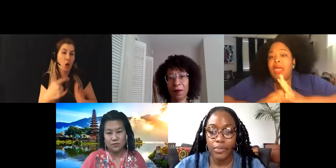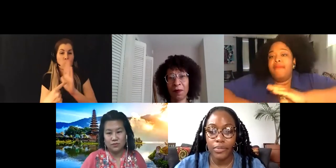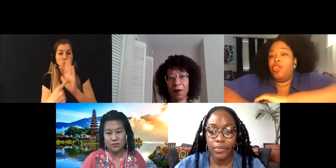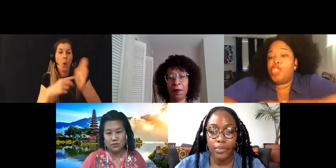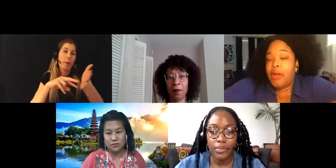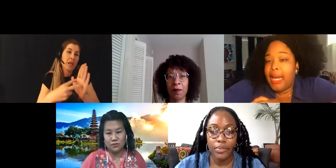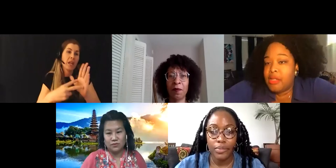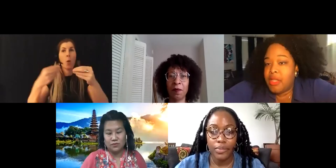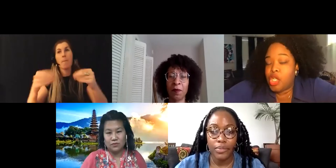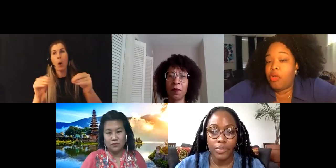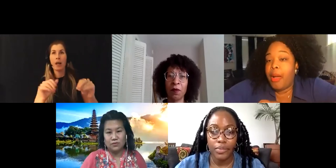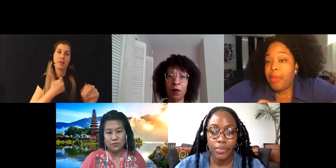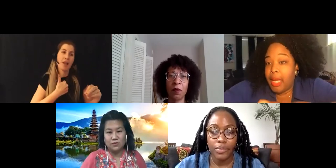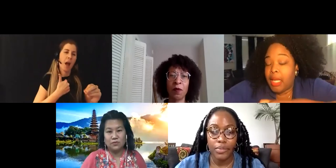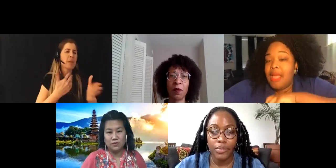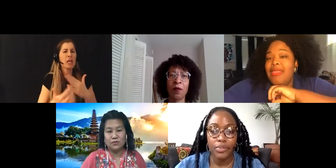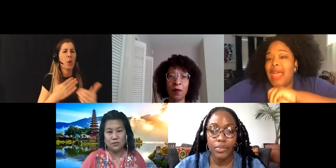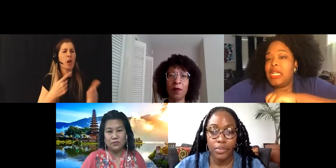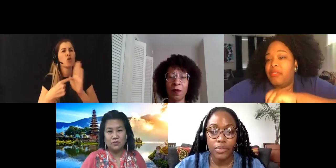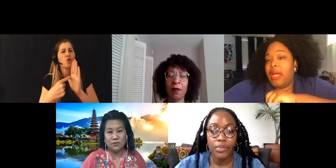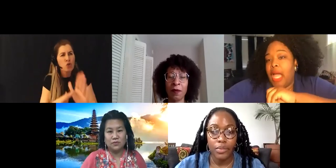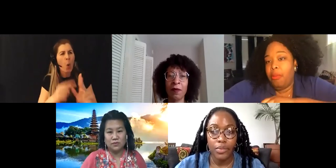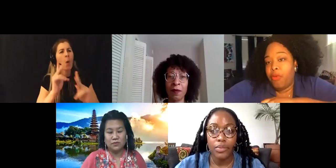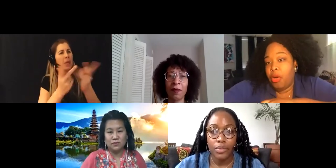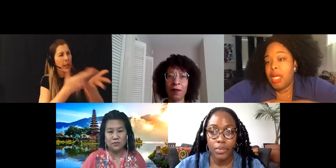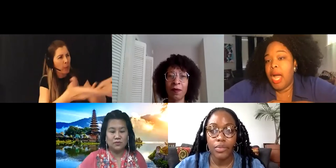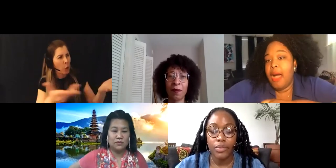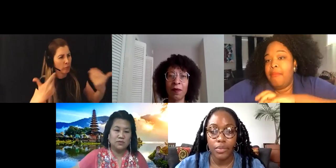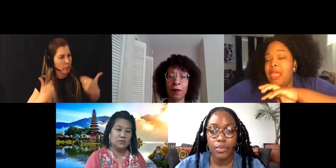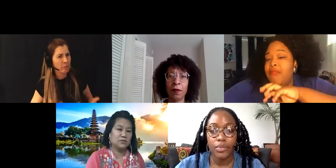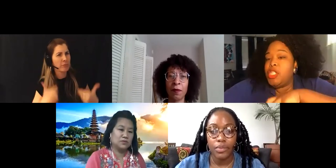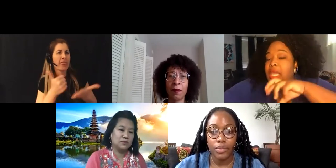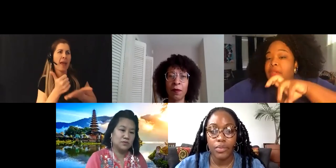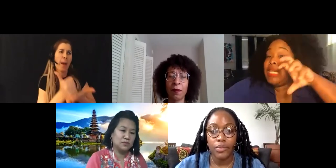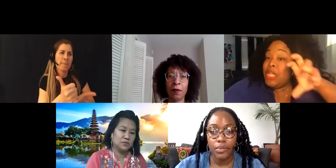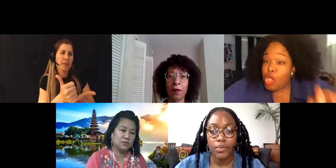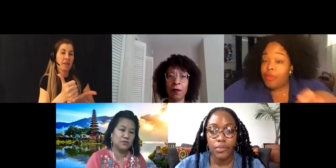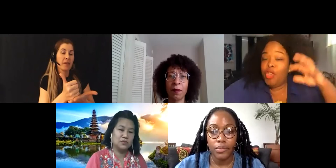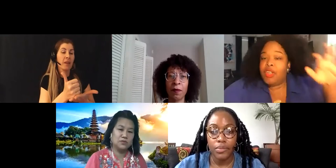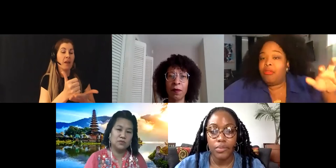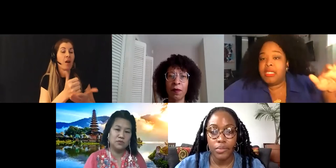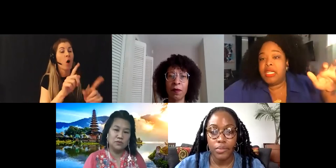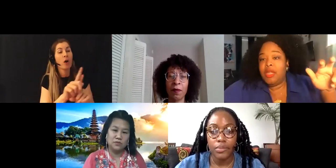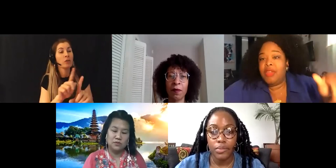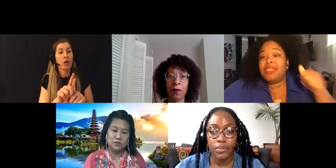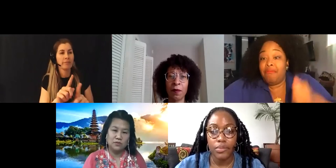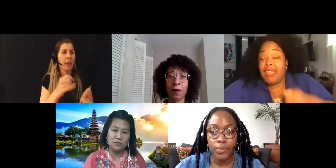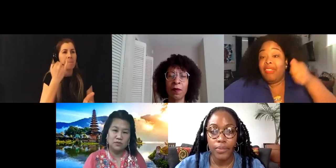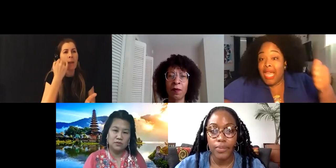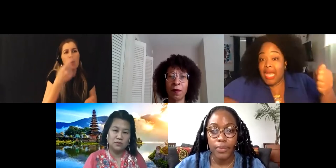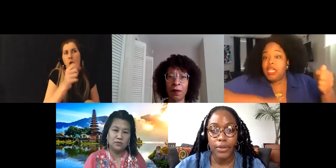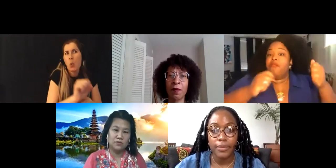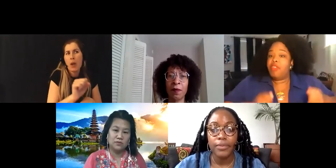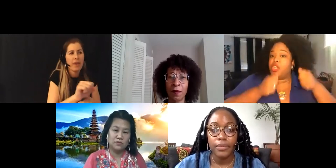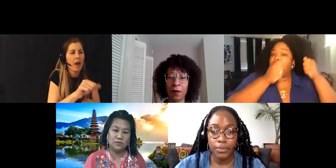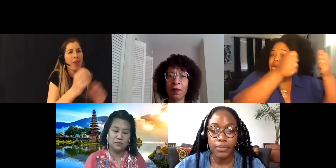way that you're sharing it out to the general public, that is very helpful. Even to give a teacher that you've done a residency with something at the